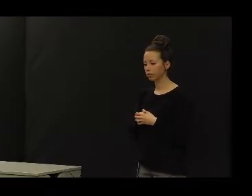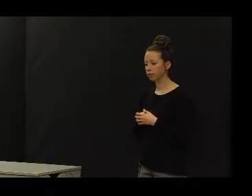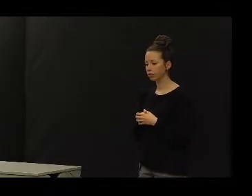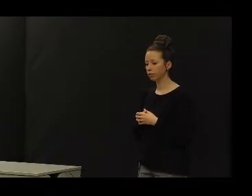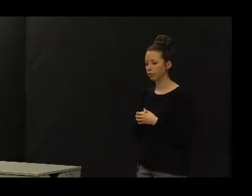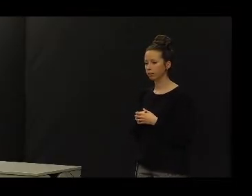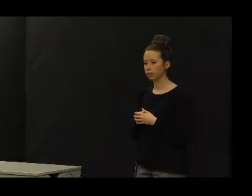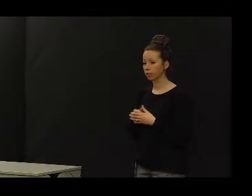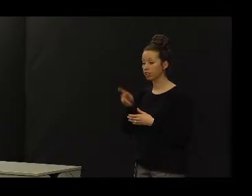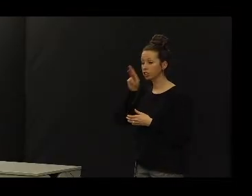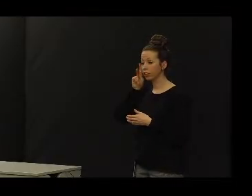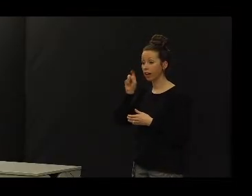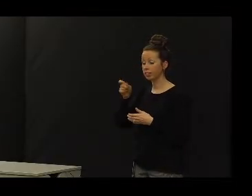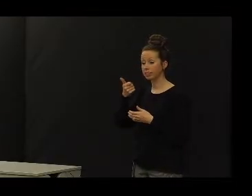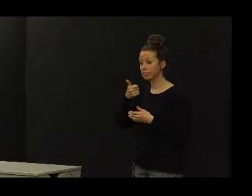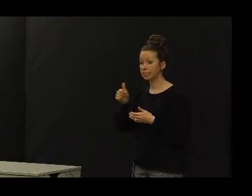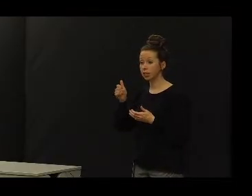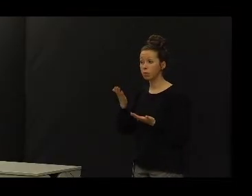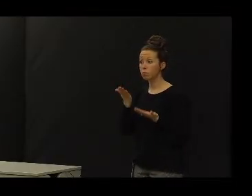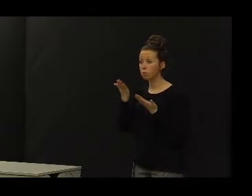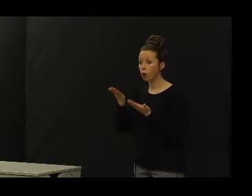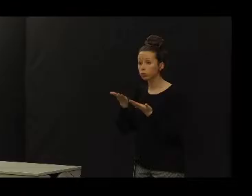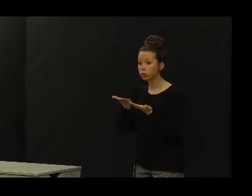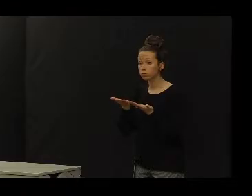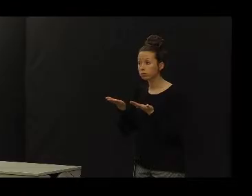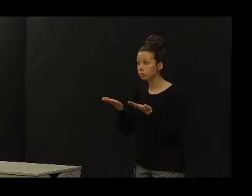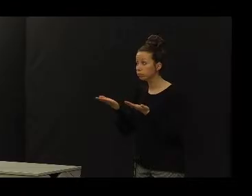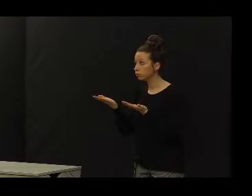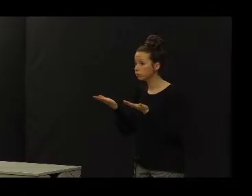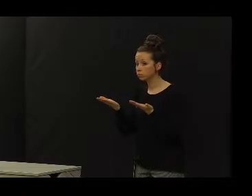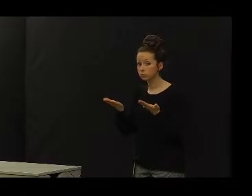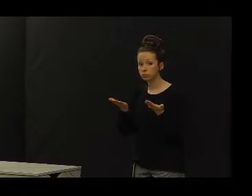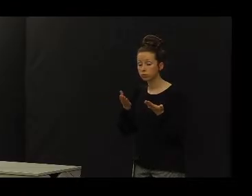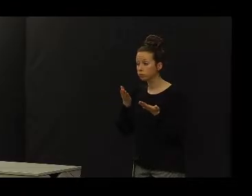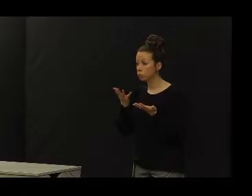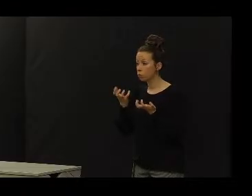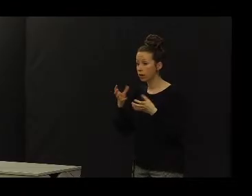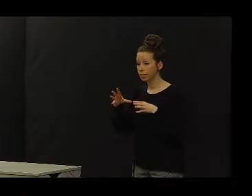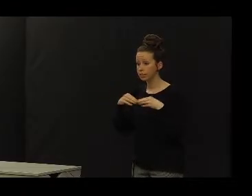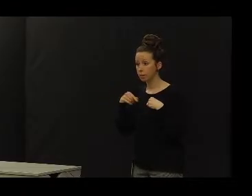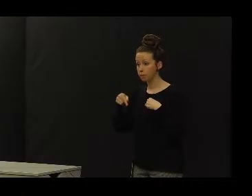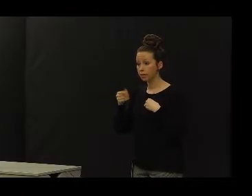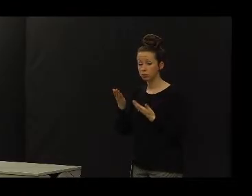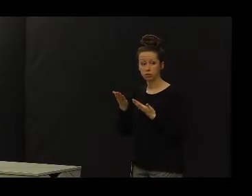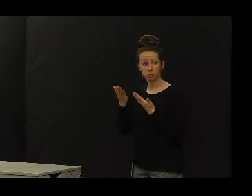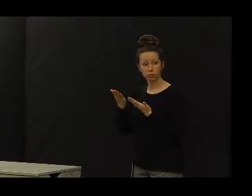Any motions? A motion to accept this resolution?